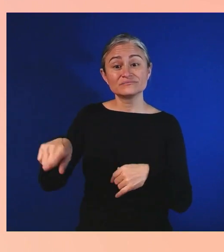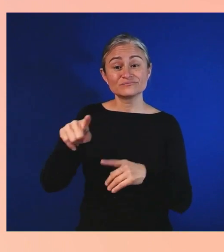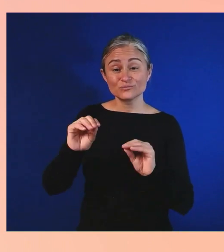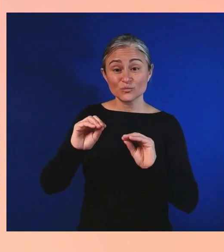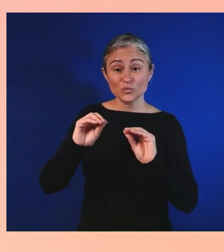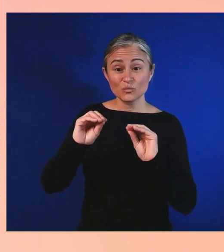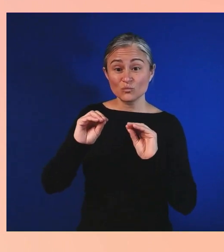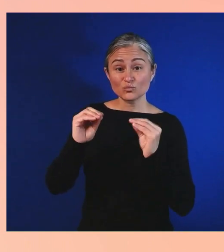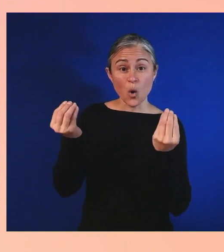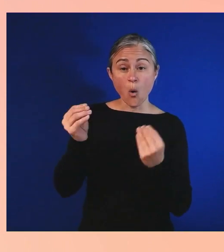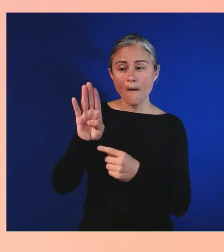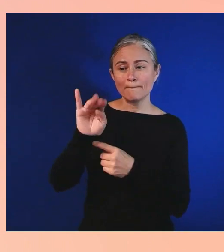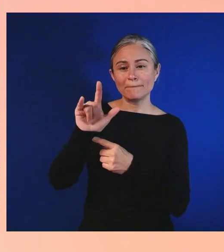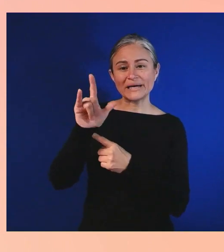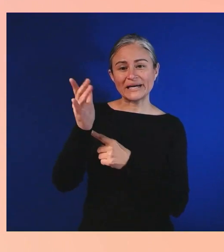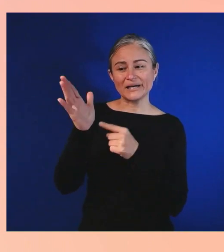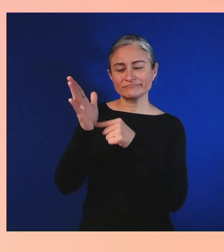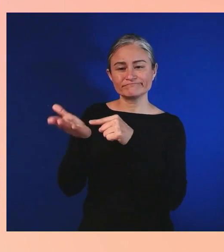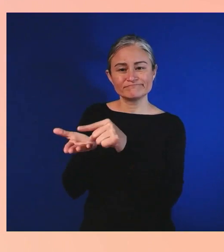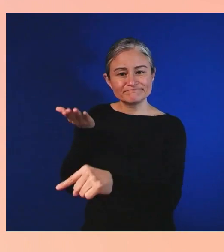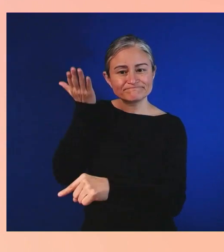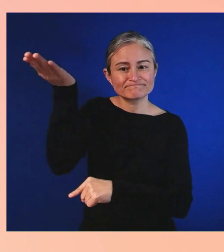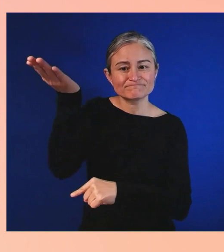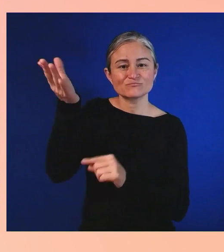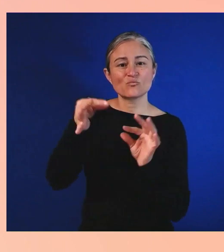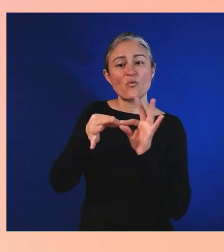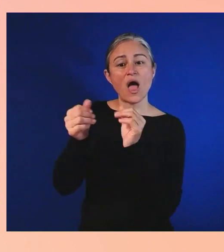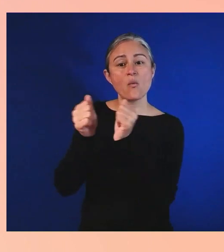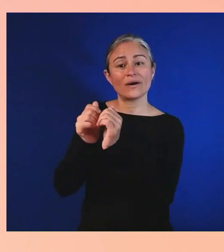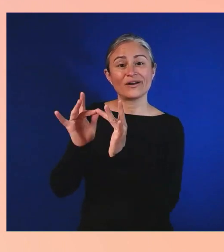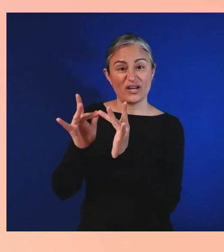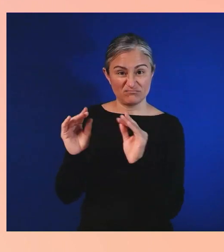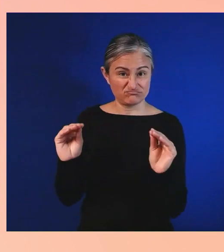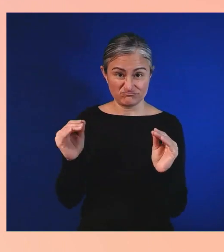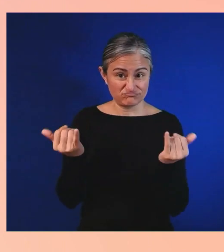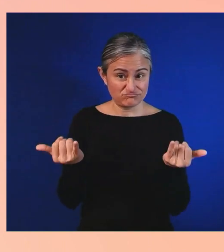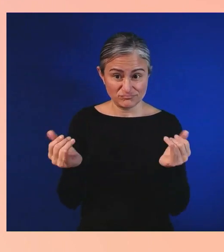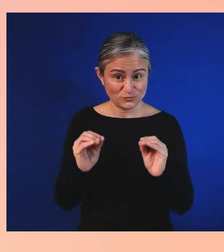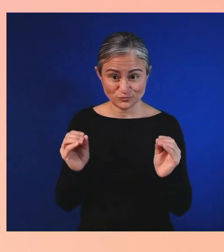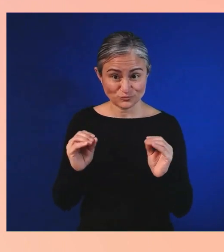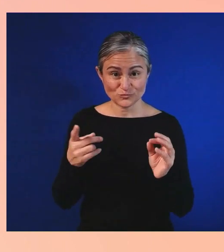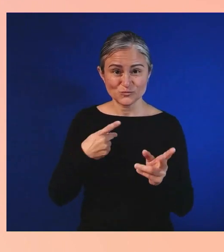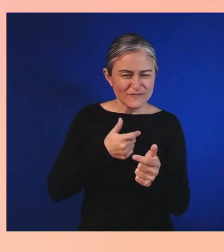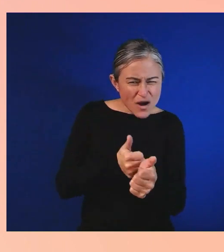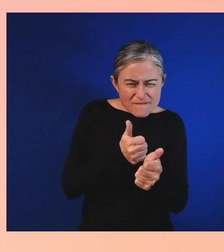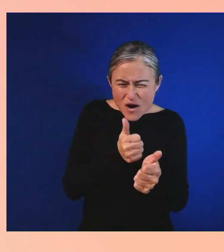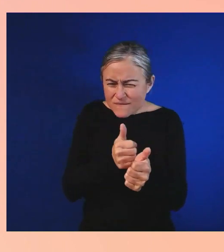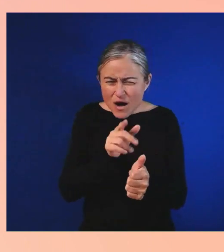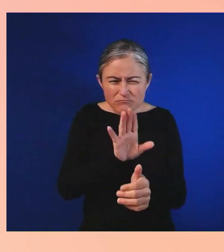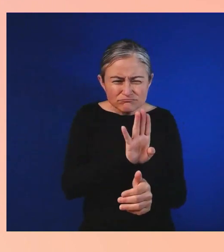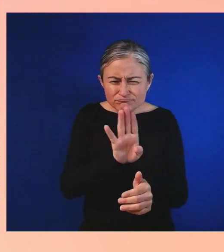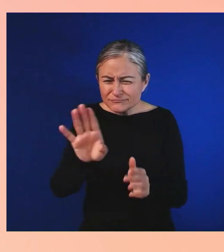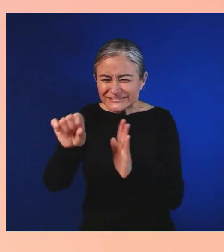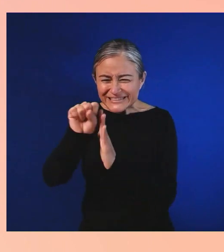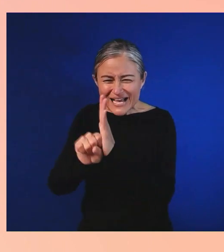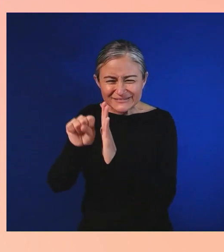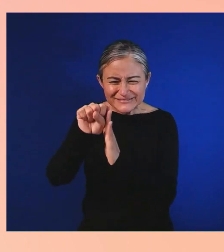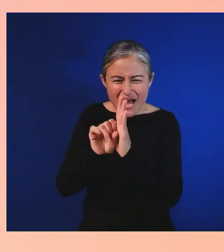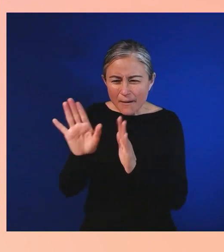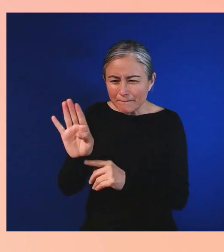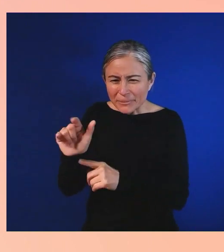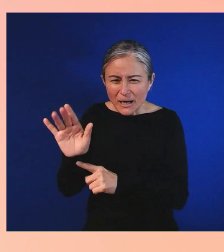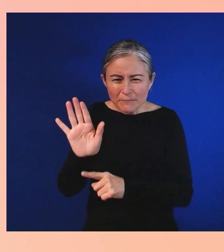we work in 14 states in the South. There are no bills right now that are looking at any sort of funding for public broadband internet